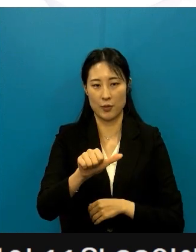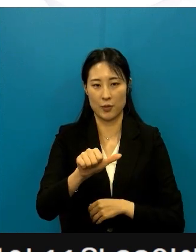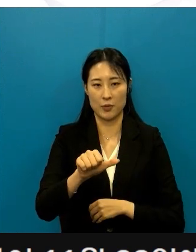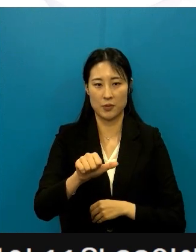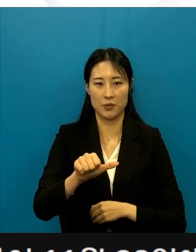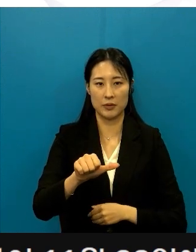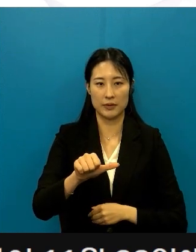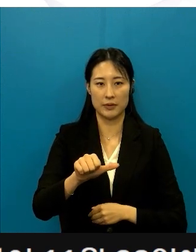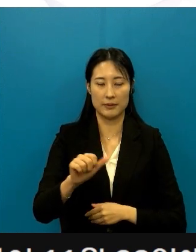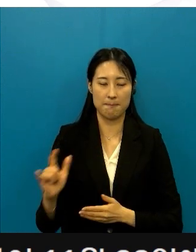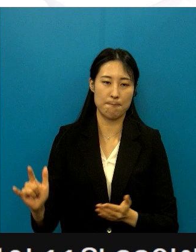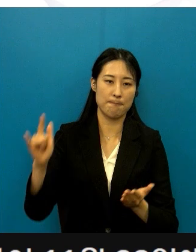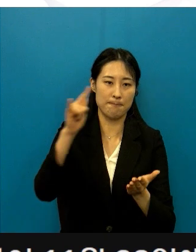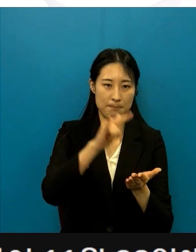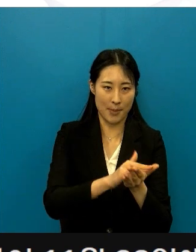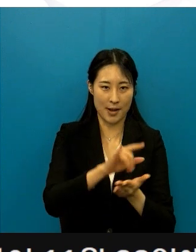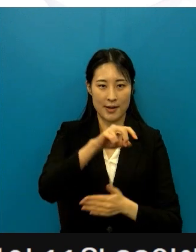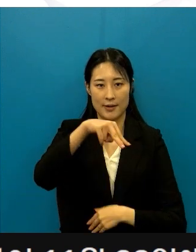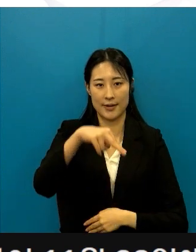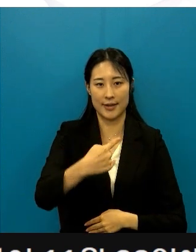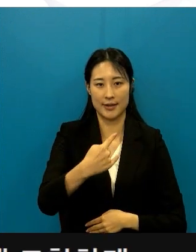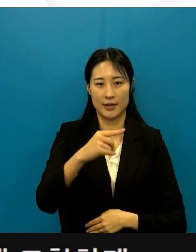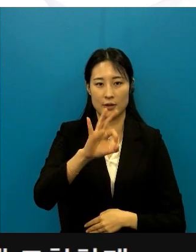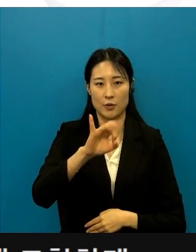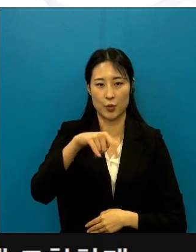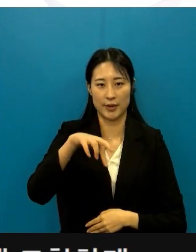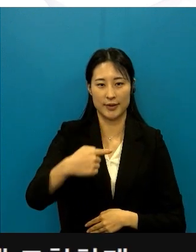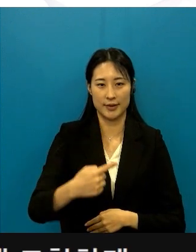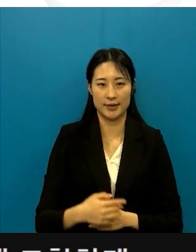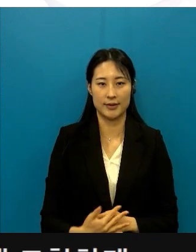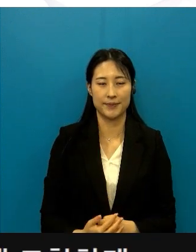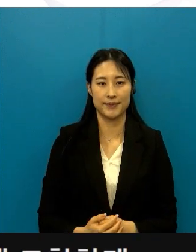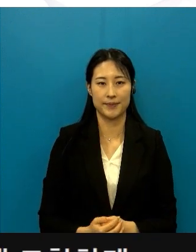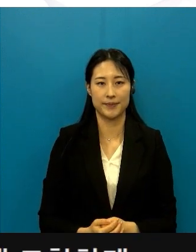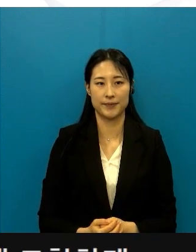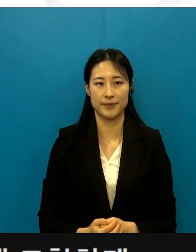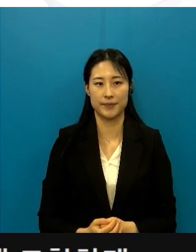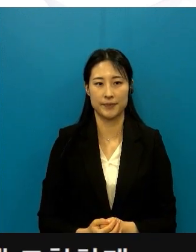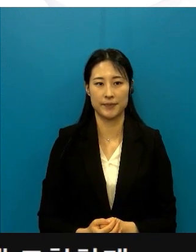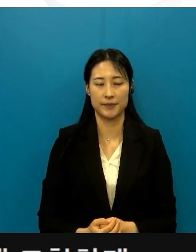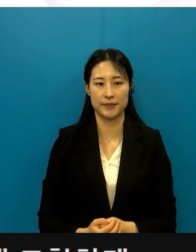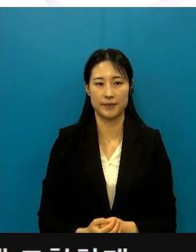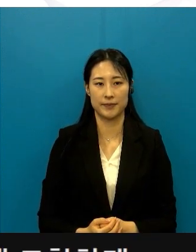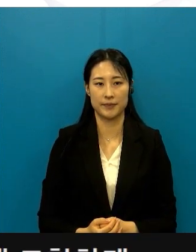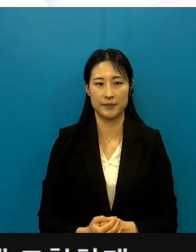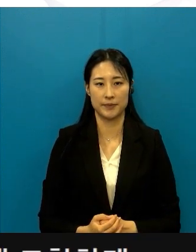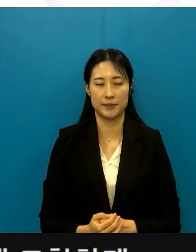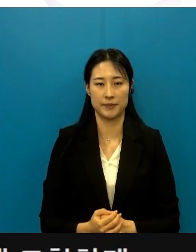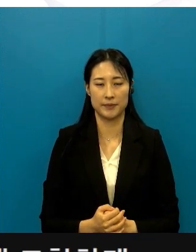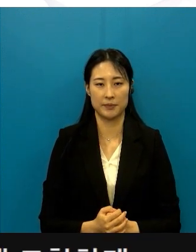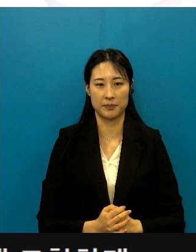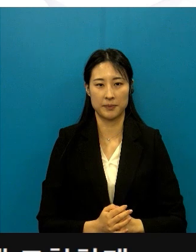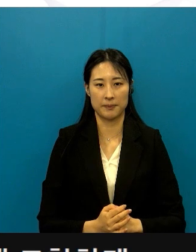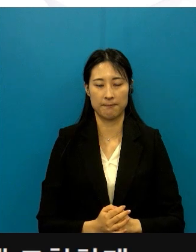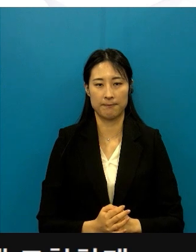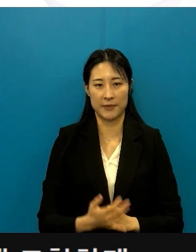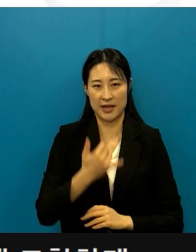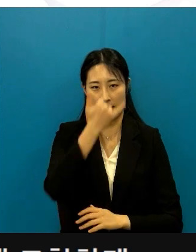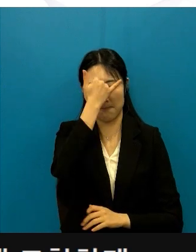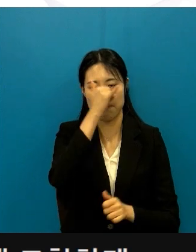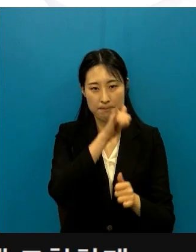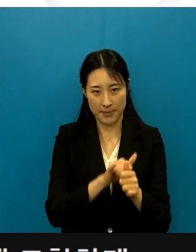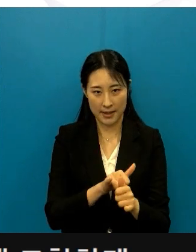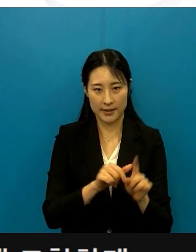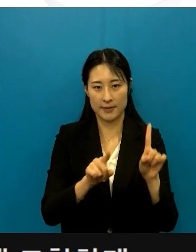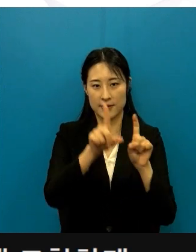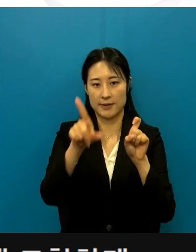month. After completing certain formalities, she died suicide through an intravenous